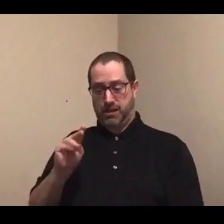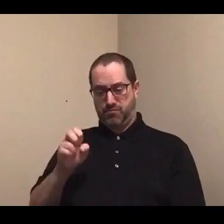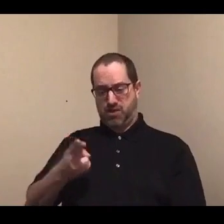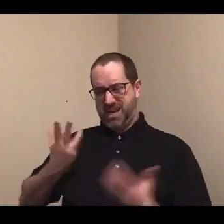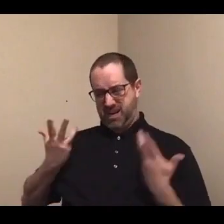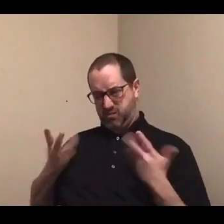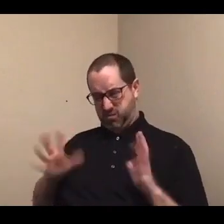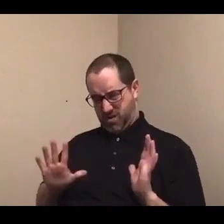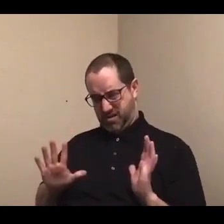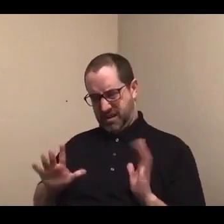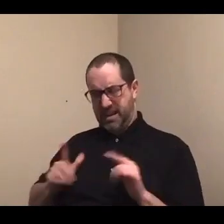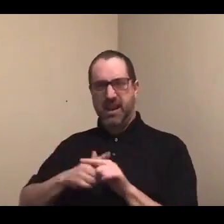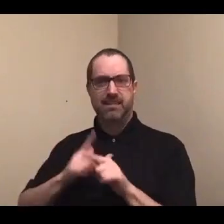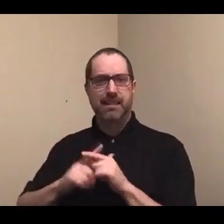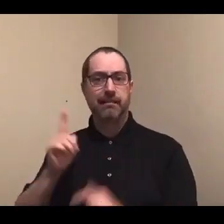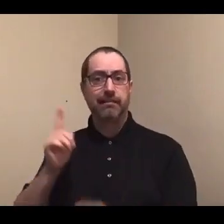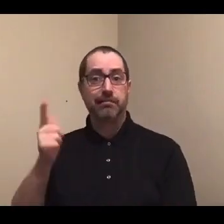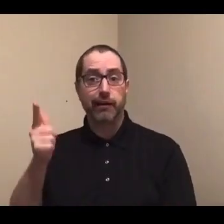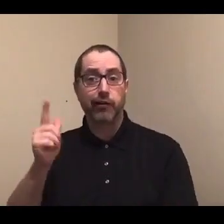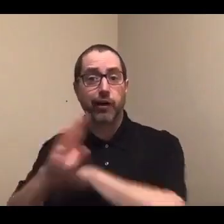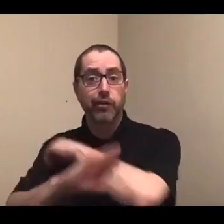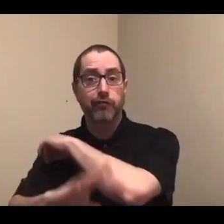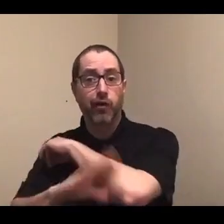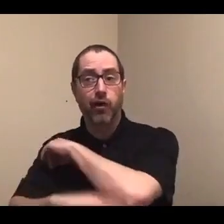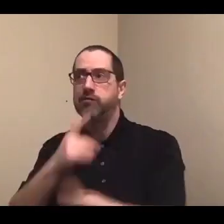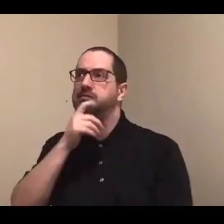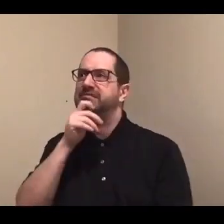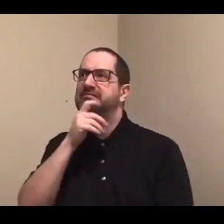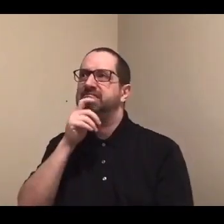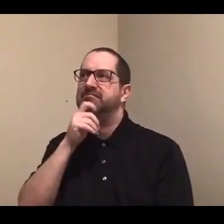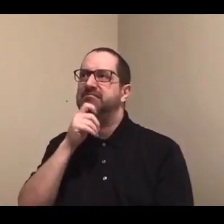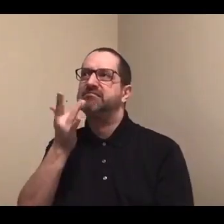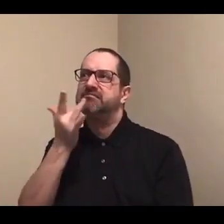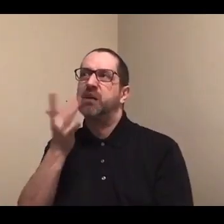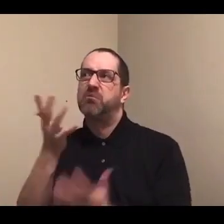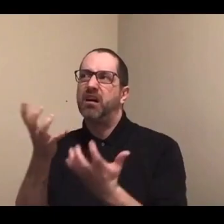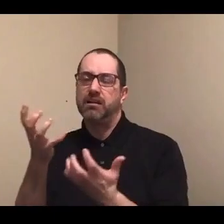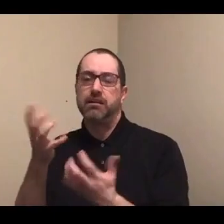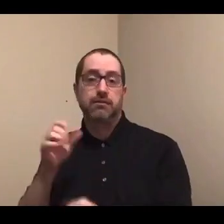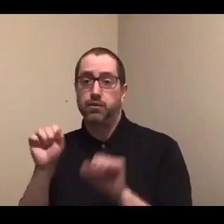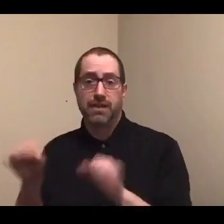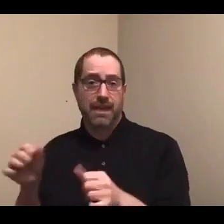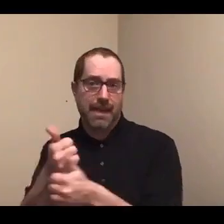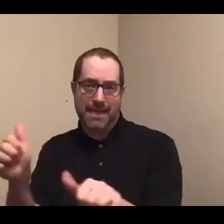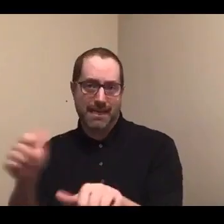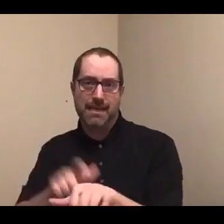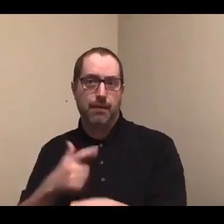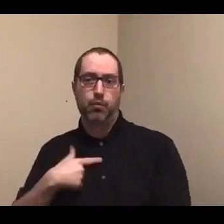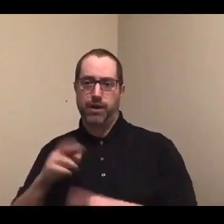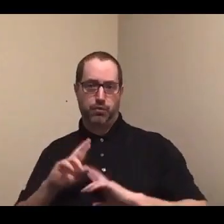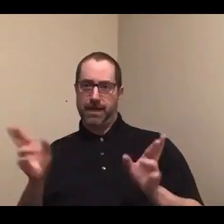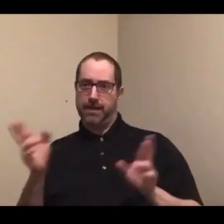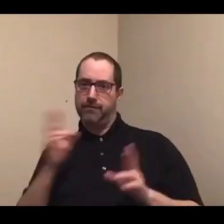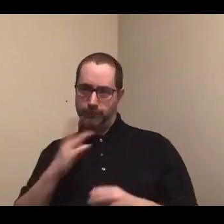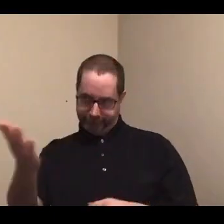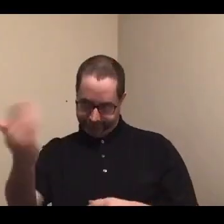you will be ready and available to vaccinate you at the time that you're going to make that choice and protect yourself and protect others around